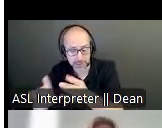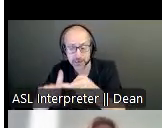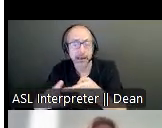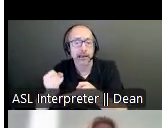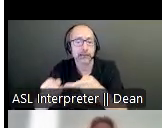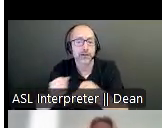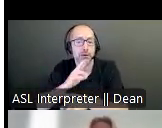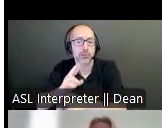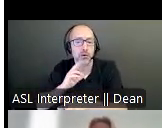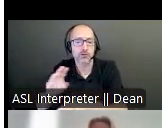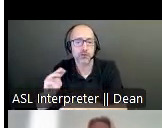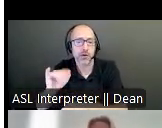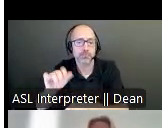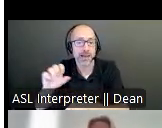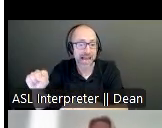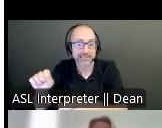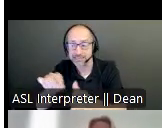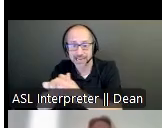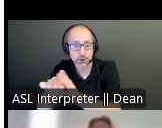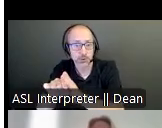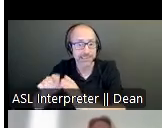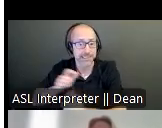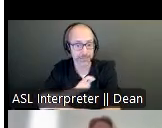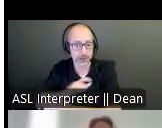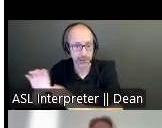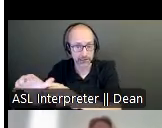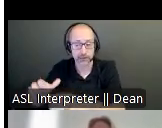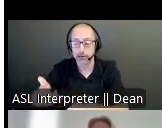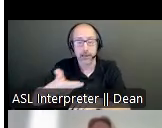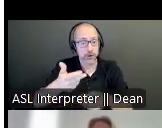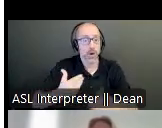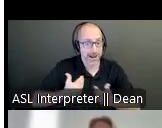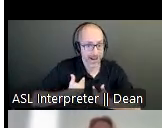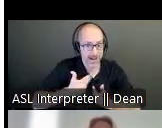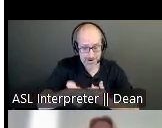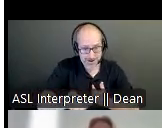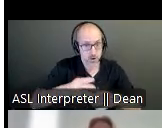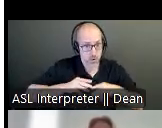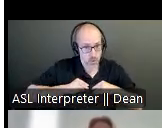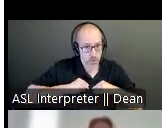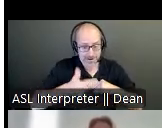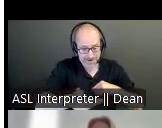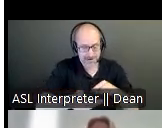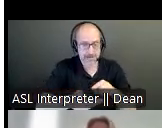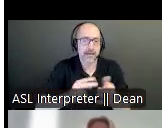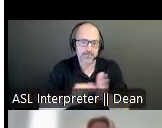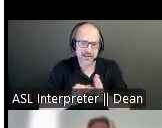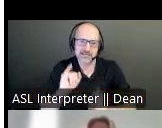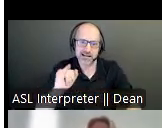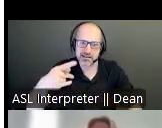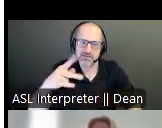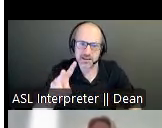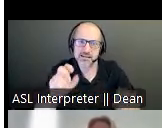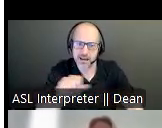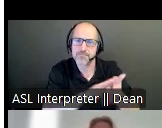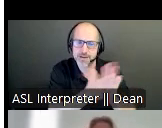Casualty Commission, gun ownership is the single greatest risk factor for IPV becoming fatal. It's not a history of violence